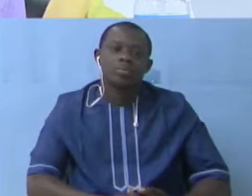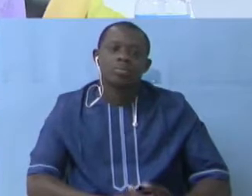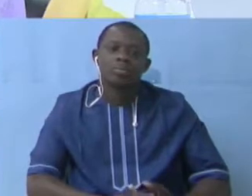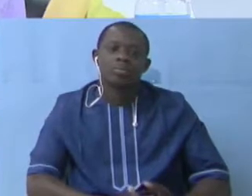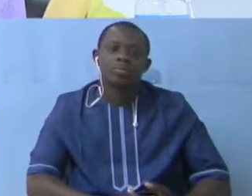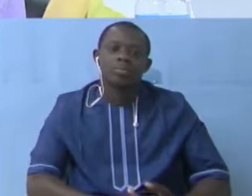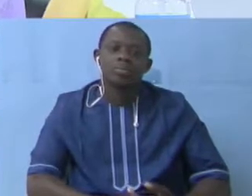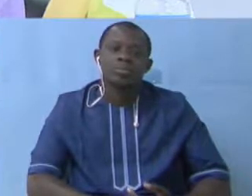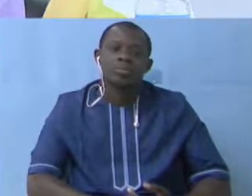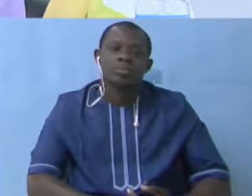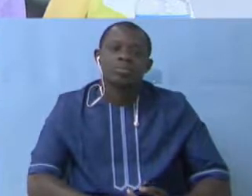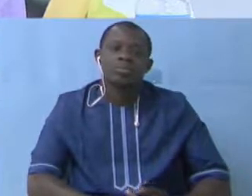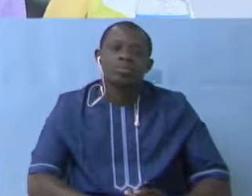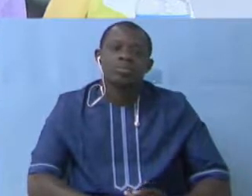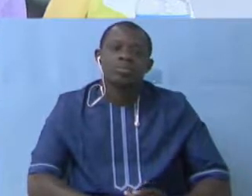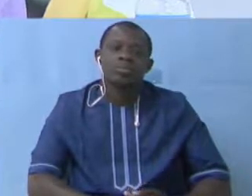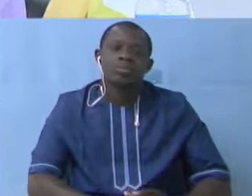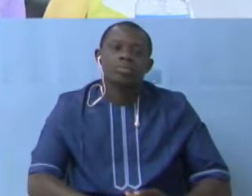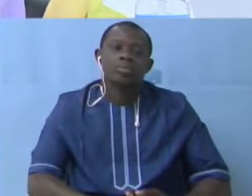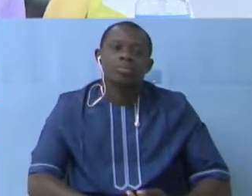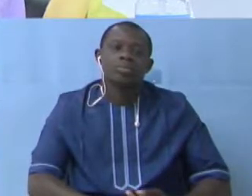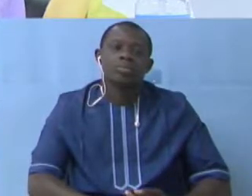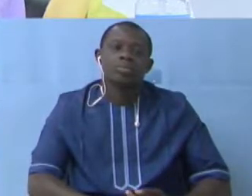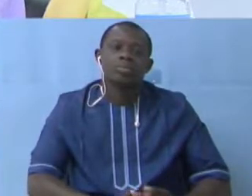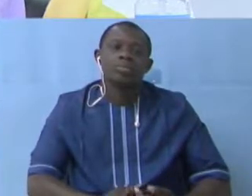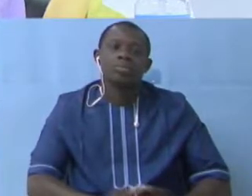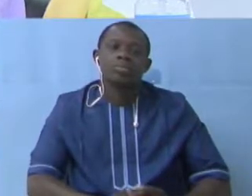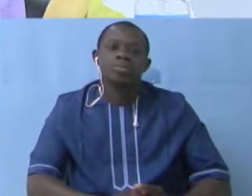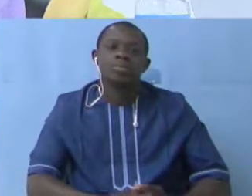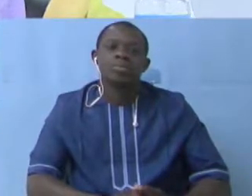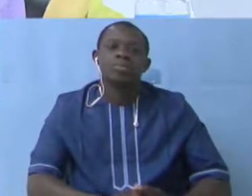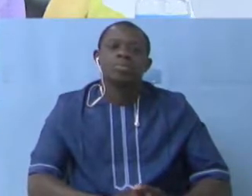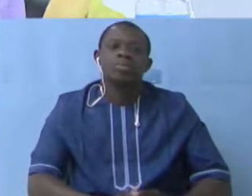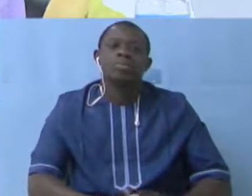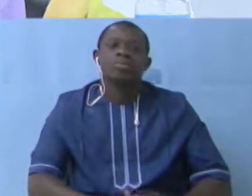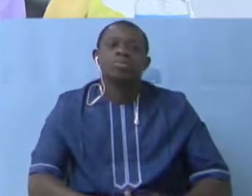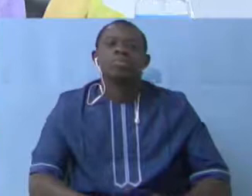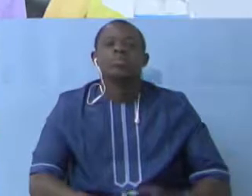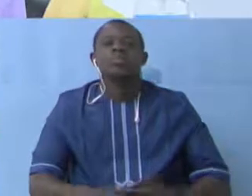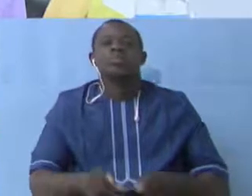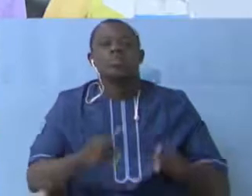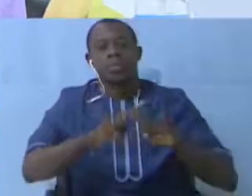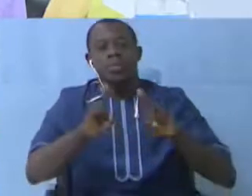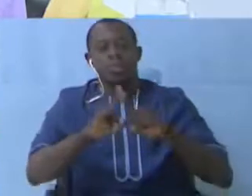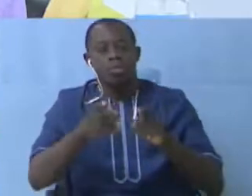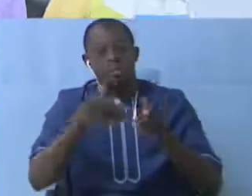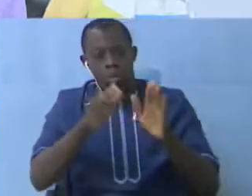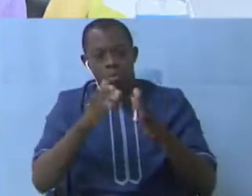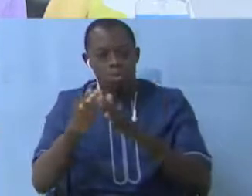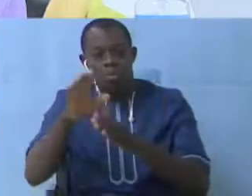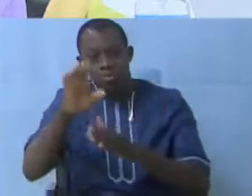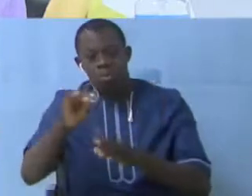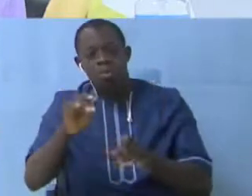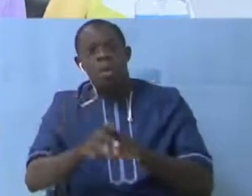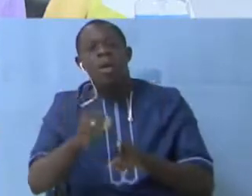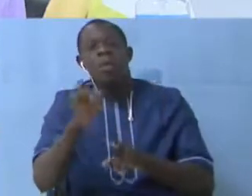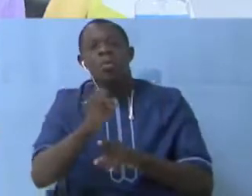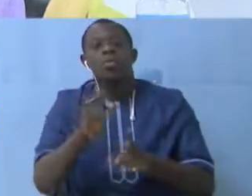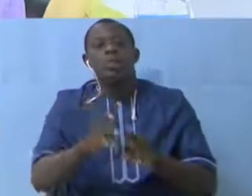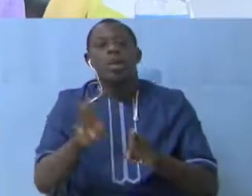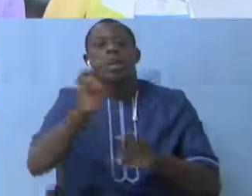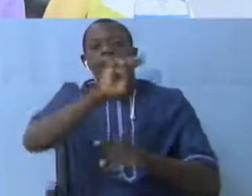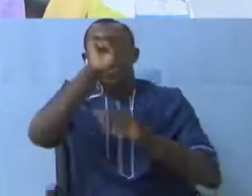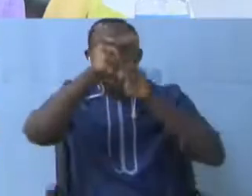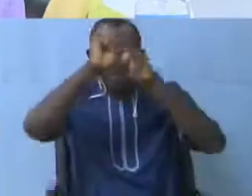think, decision, because it was clear that the international community was quite resolved and there would be intervention.